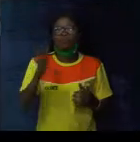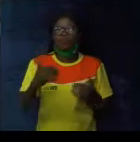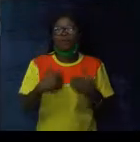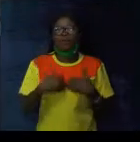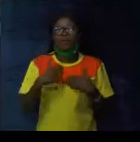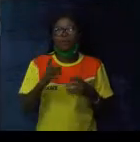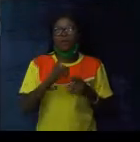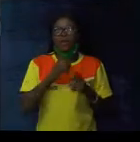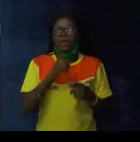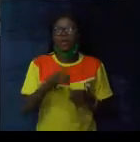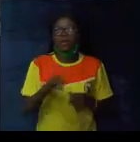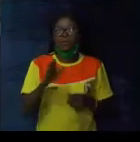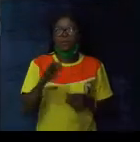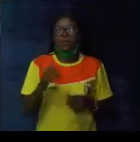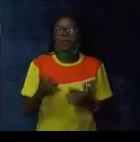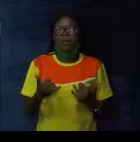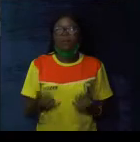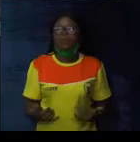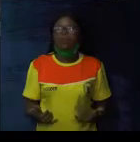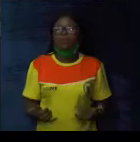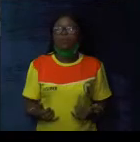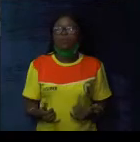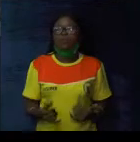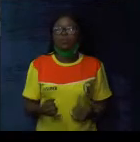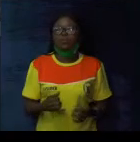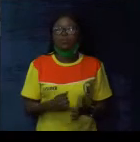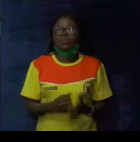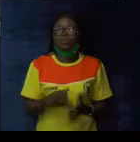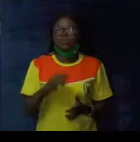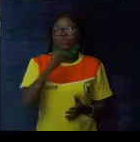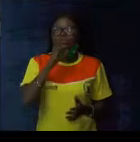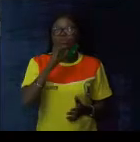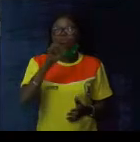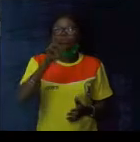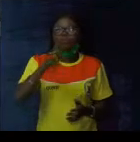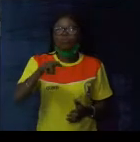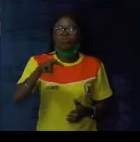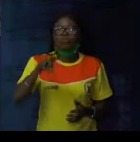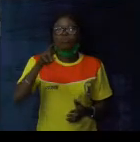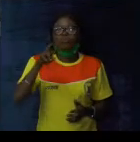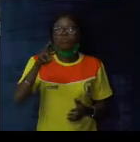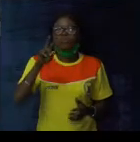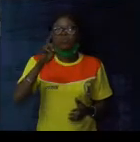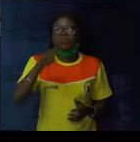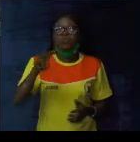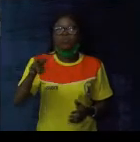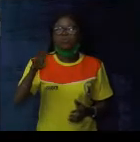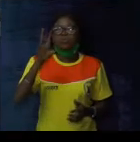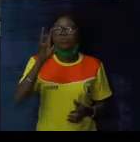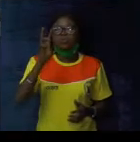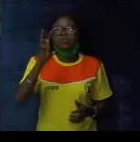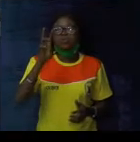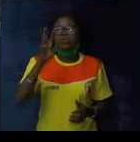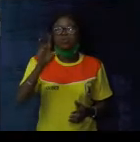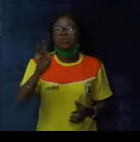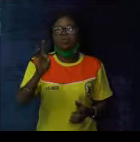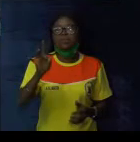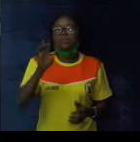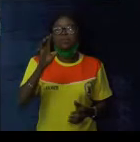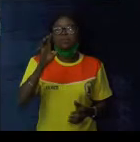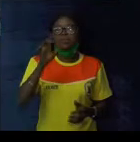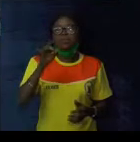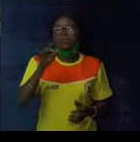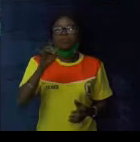You should have your answer right about now. The correct answer should be, is it 22, 68, 78, or 88?